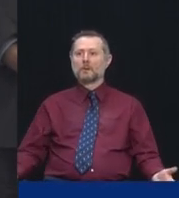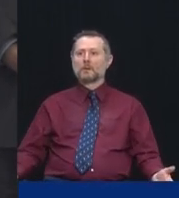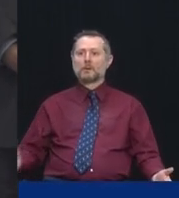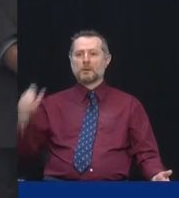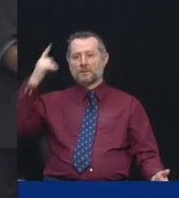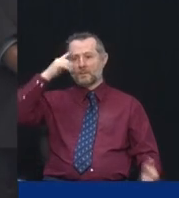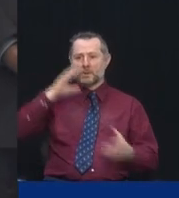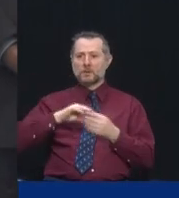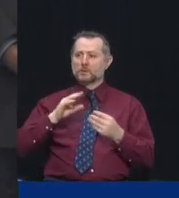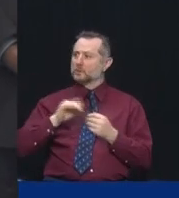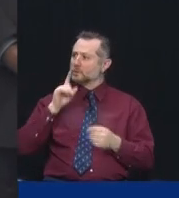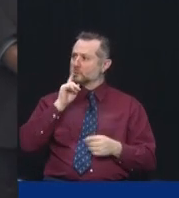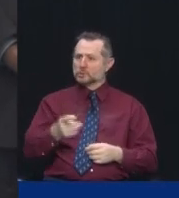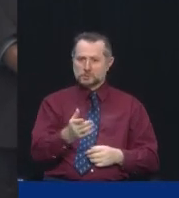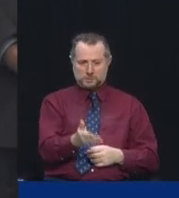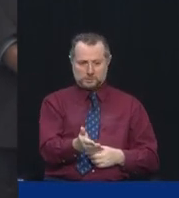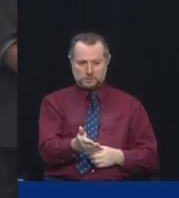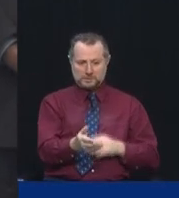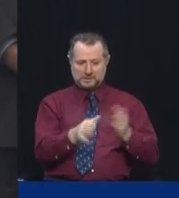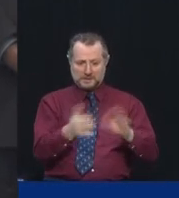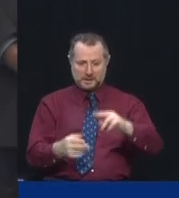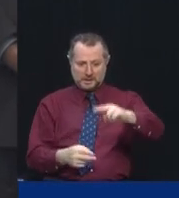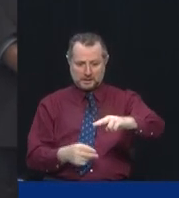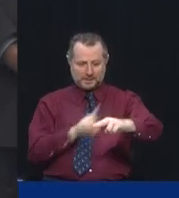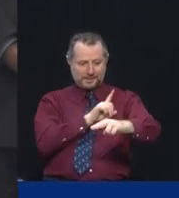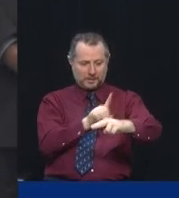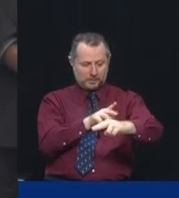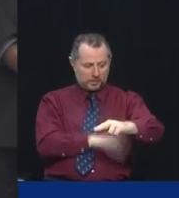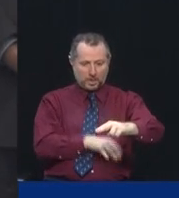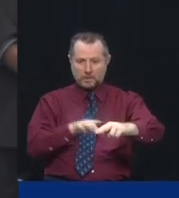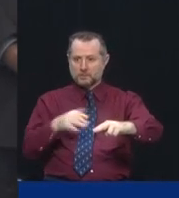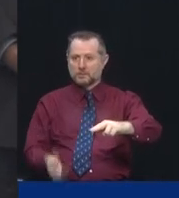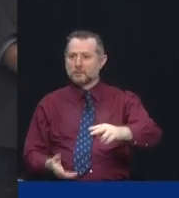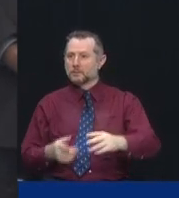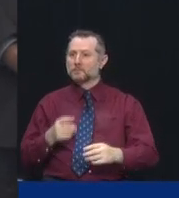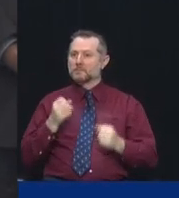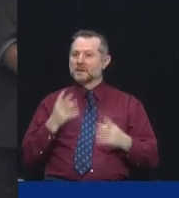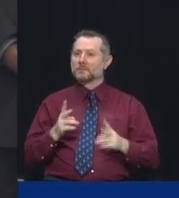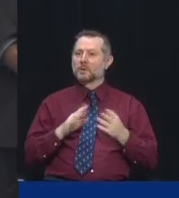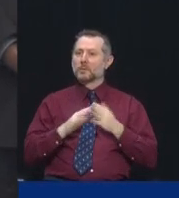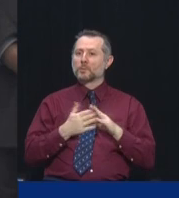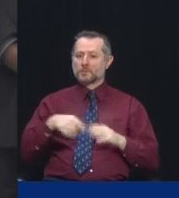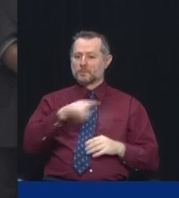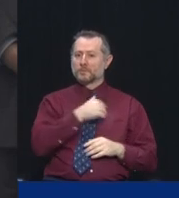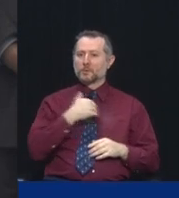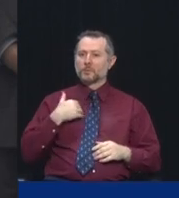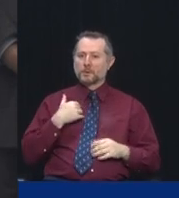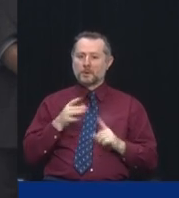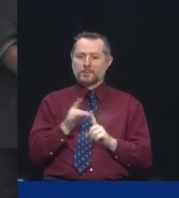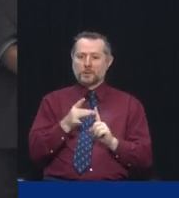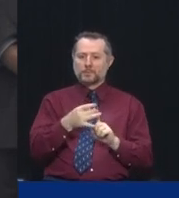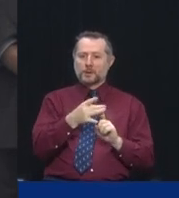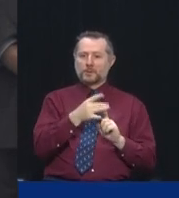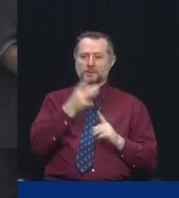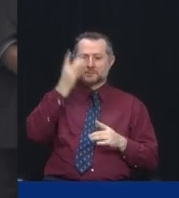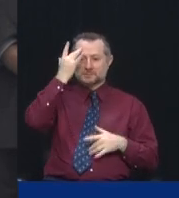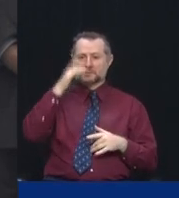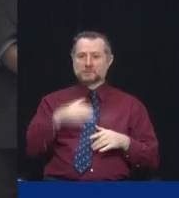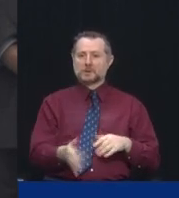and people in our community are still getting very sick and dying from